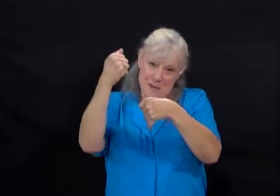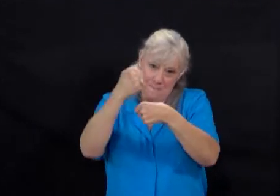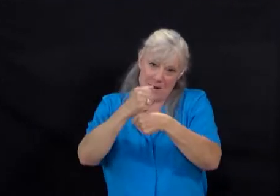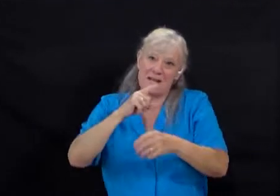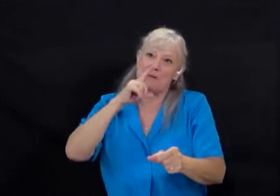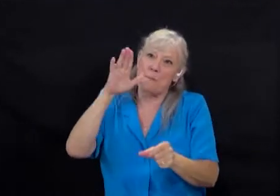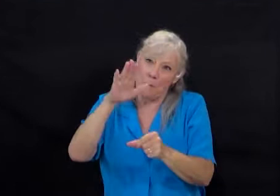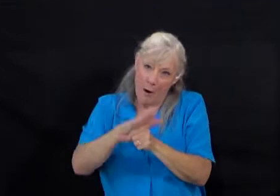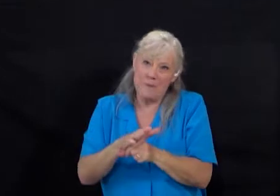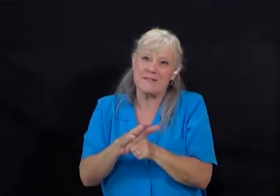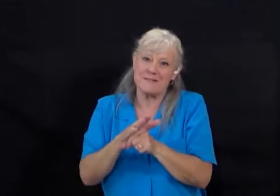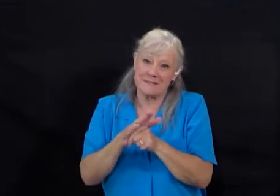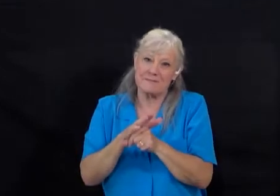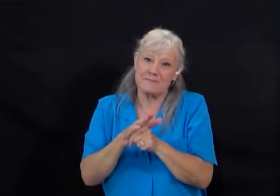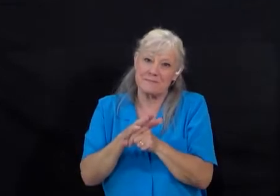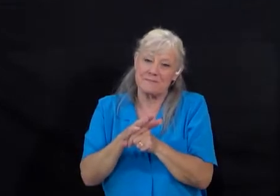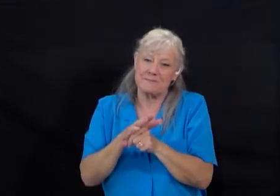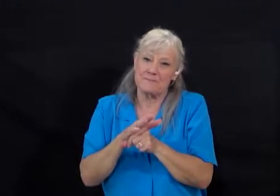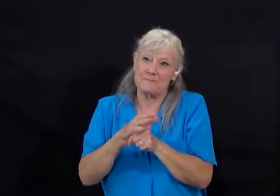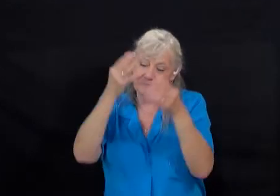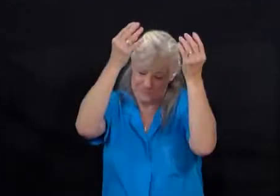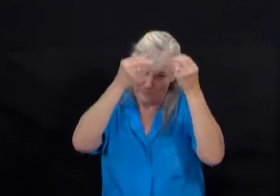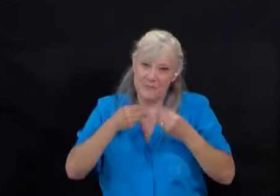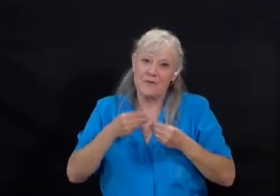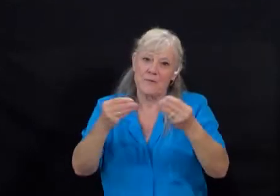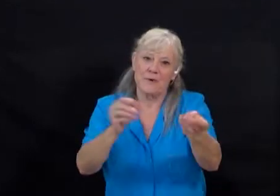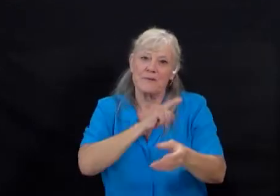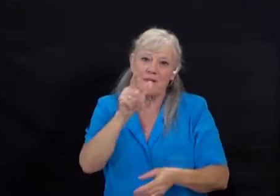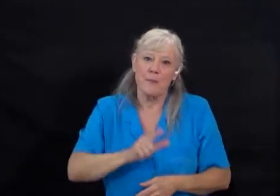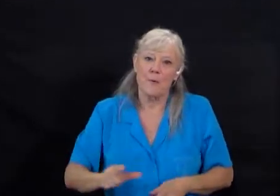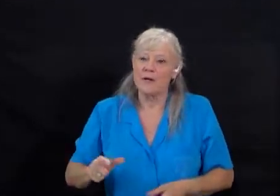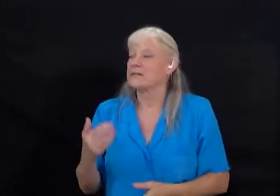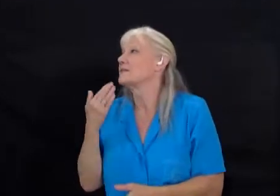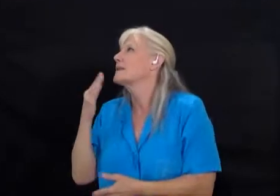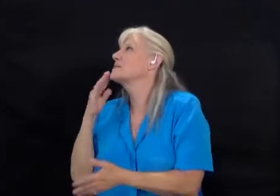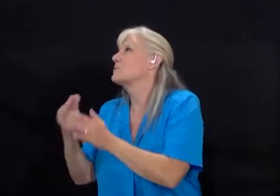made the promises trustworthy. The word of the Lord.